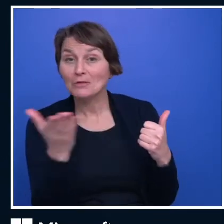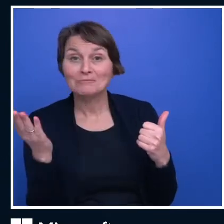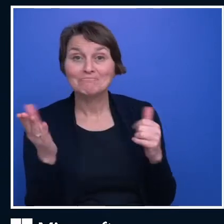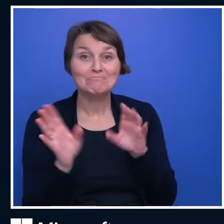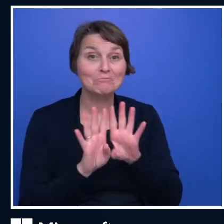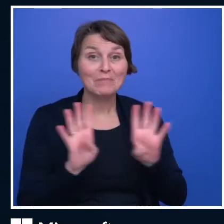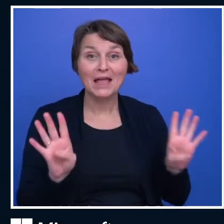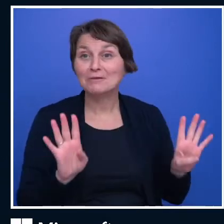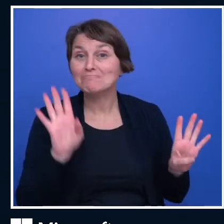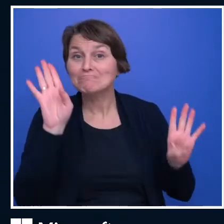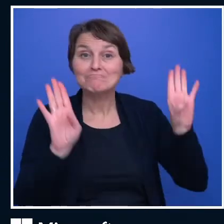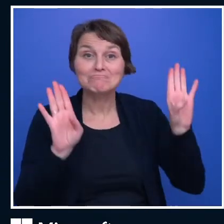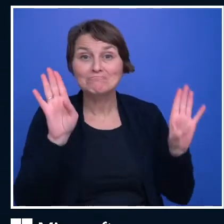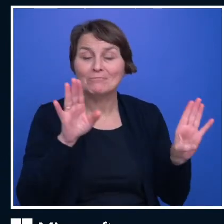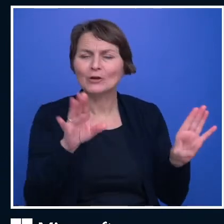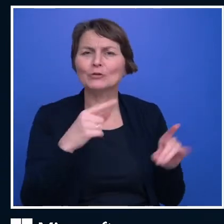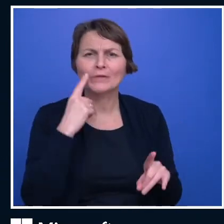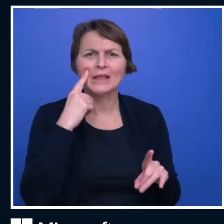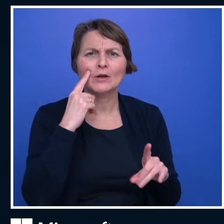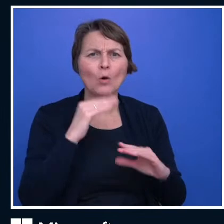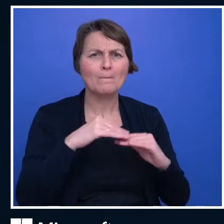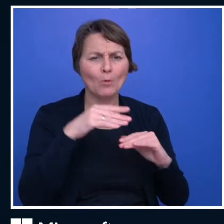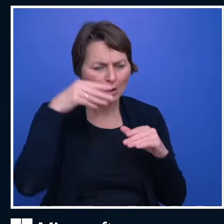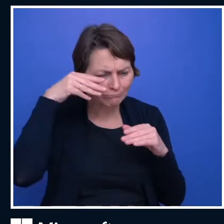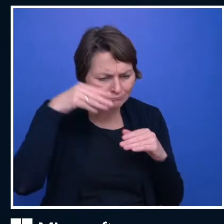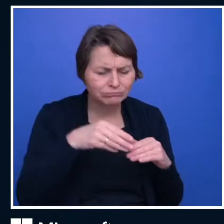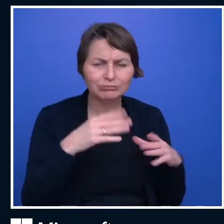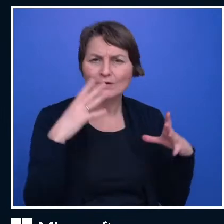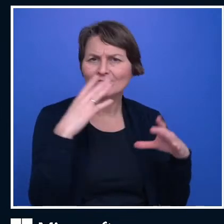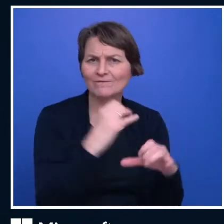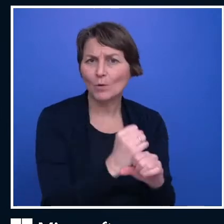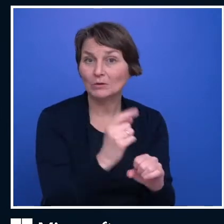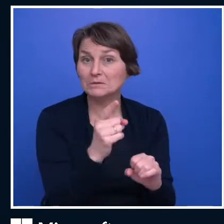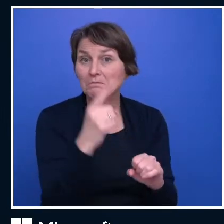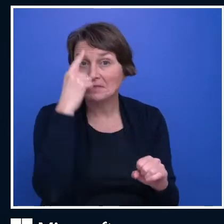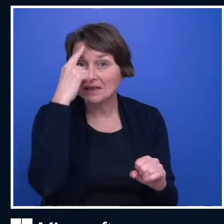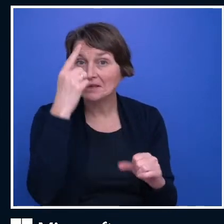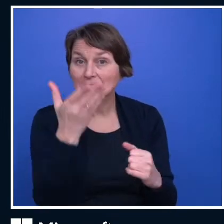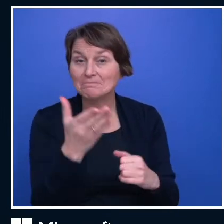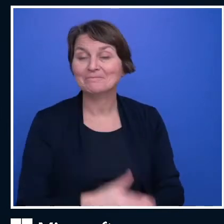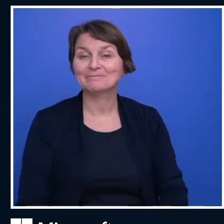different areas that people can focus on. But yeah, any other thoughts?